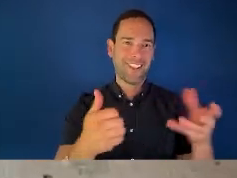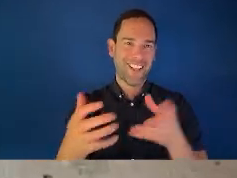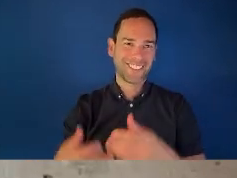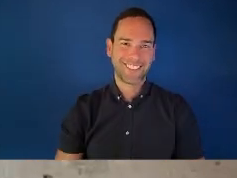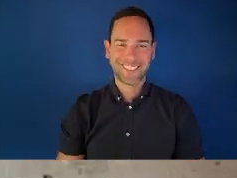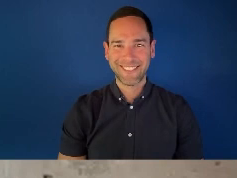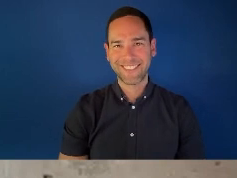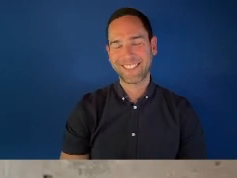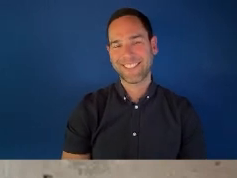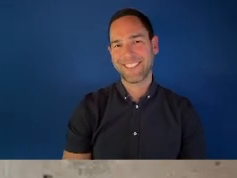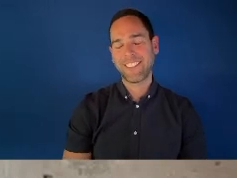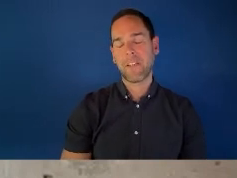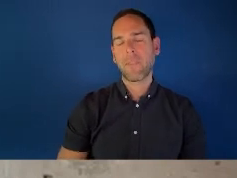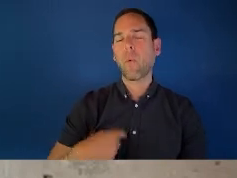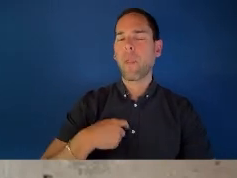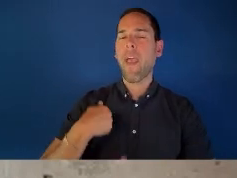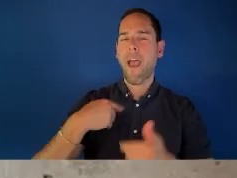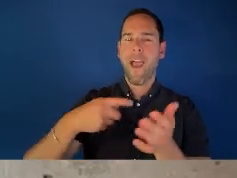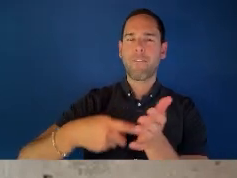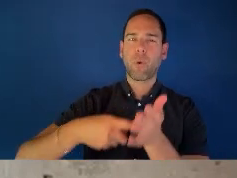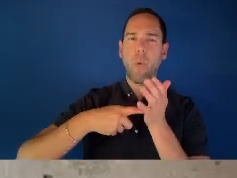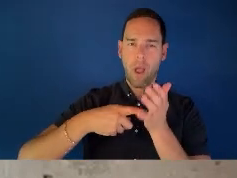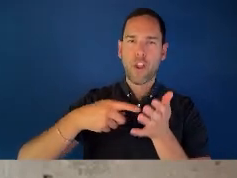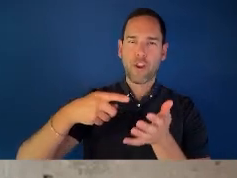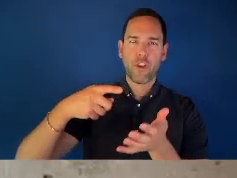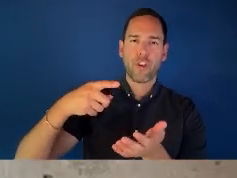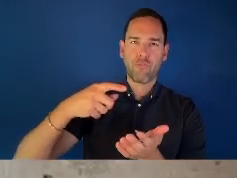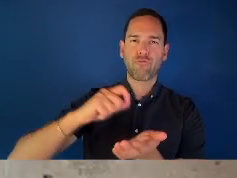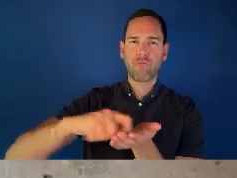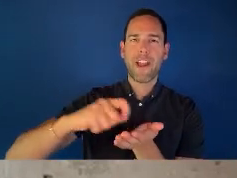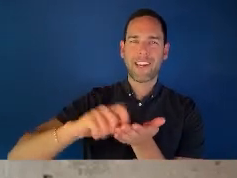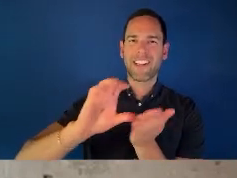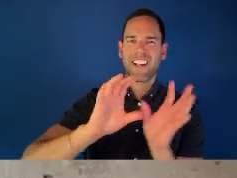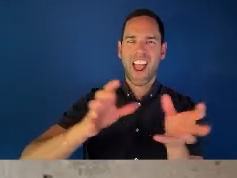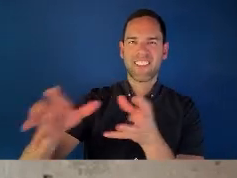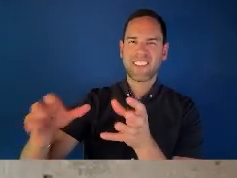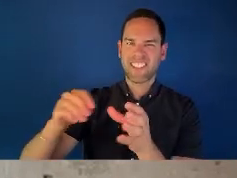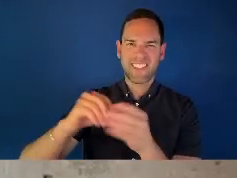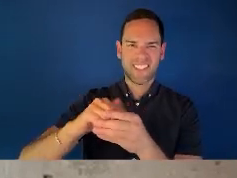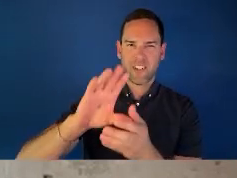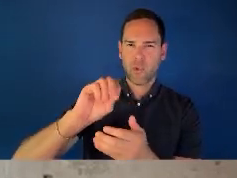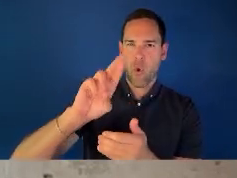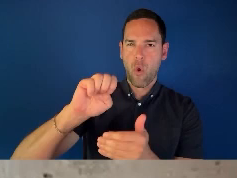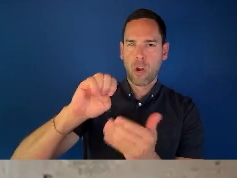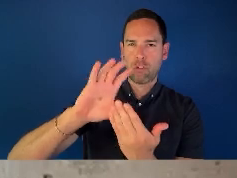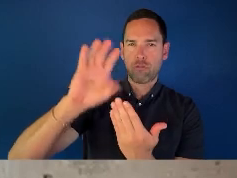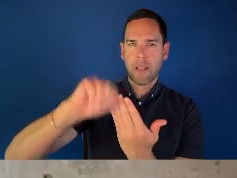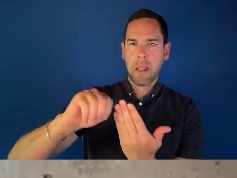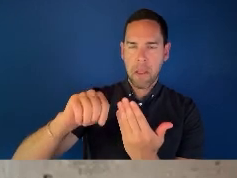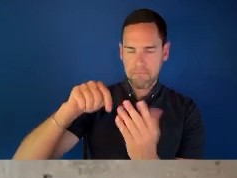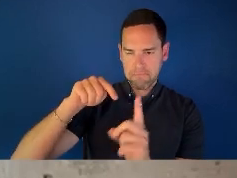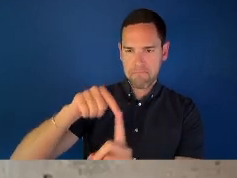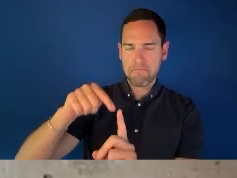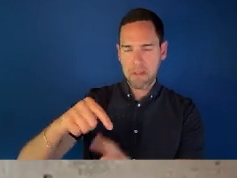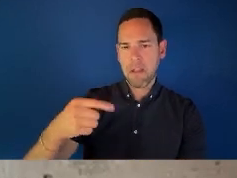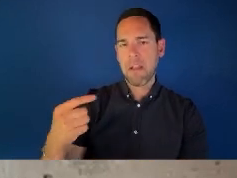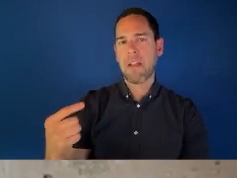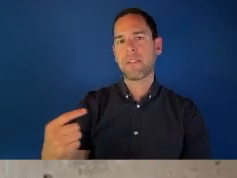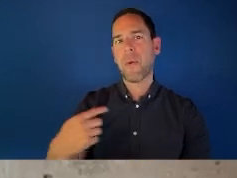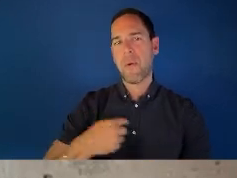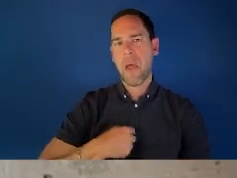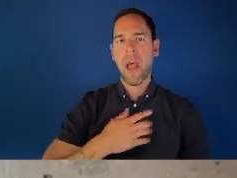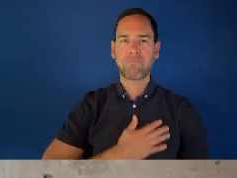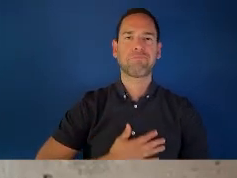major classes, mostly because of my professor, who I'll probably talk about a bit later, but she was the one who introduced me to disability